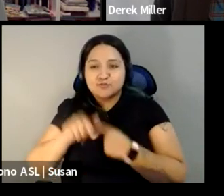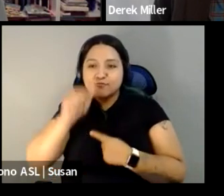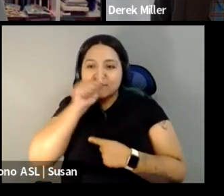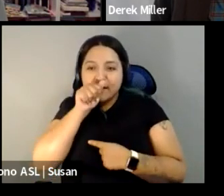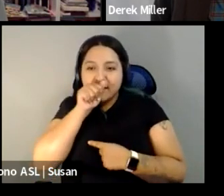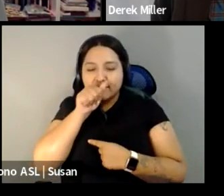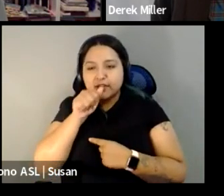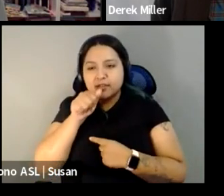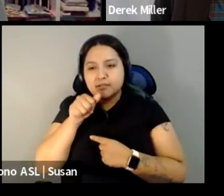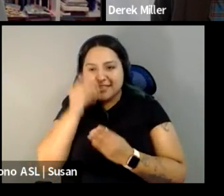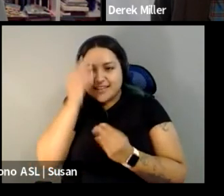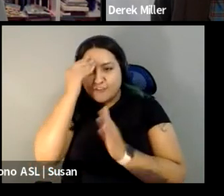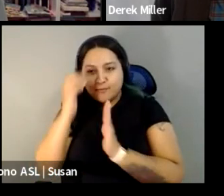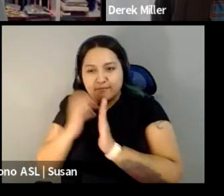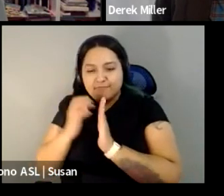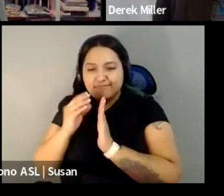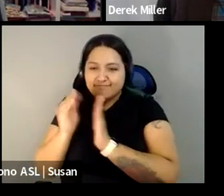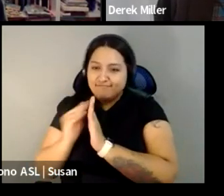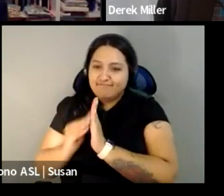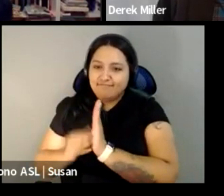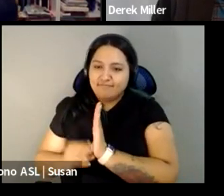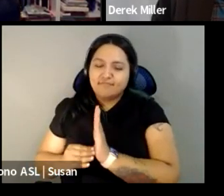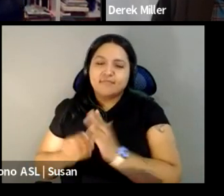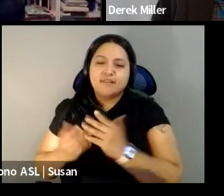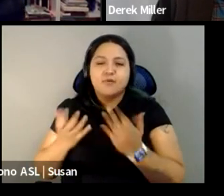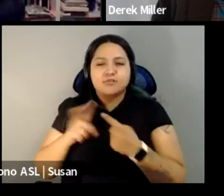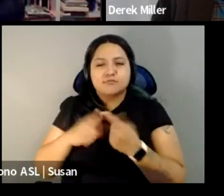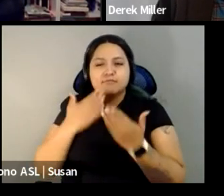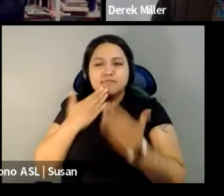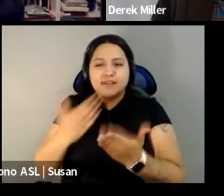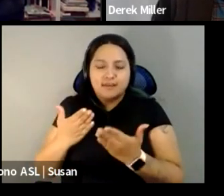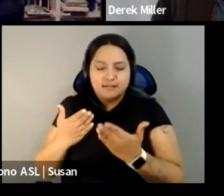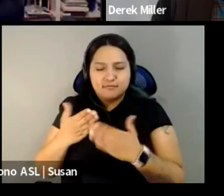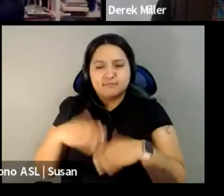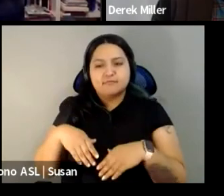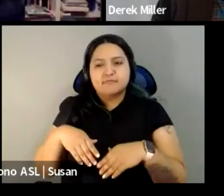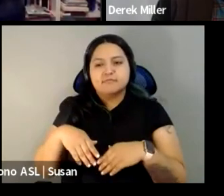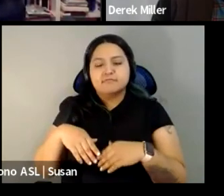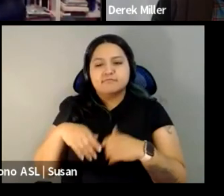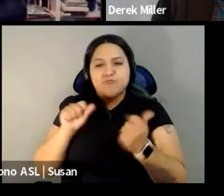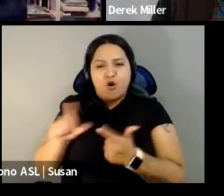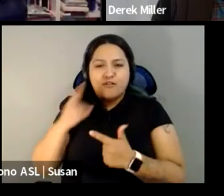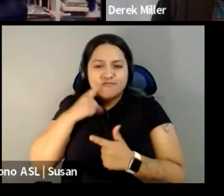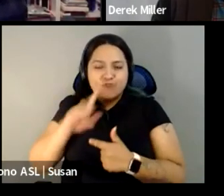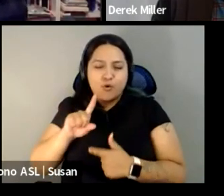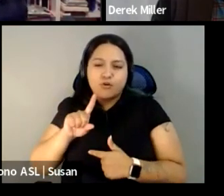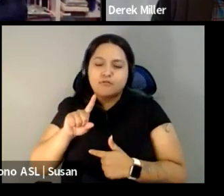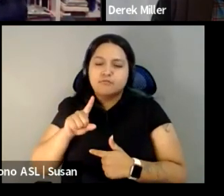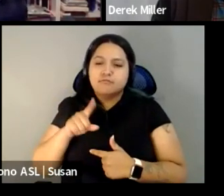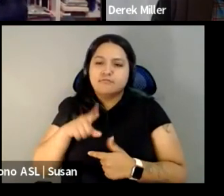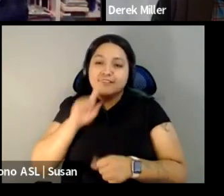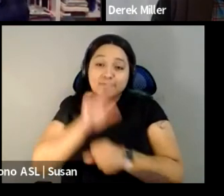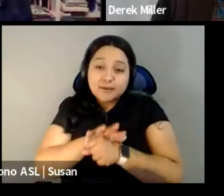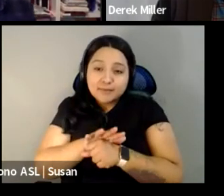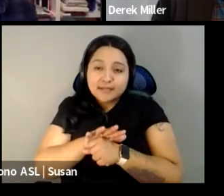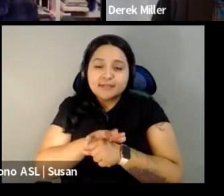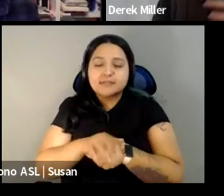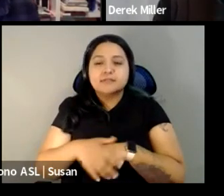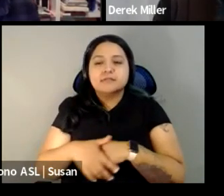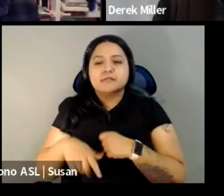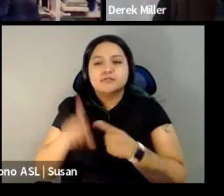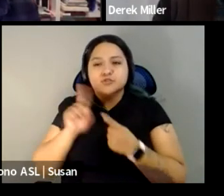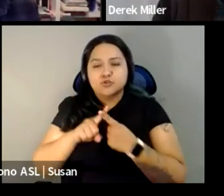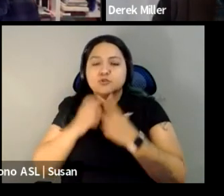the Dramas Guild of America and other organizations for their generosity and commitment to preserving these